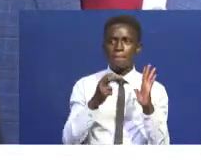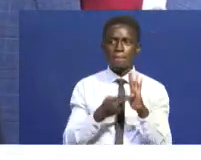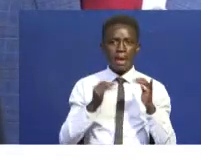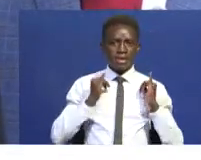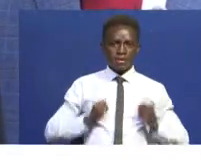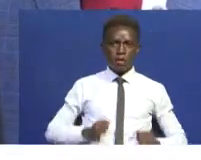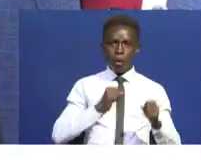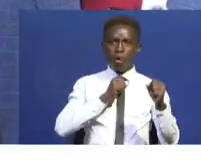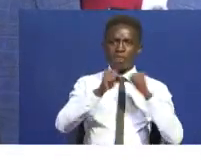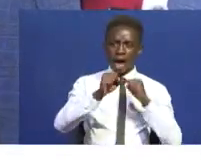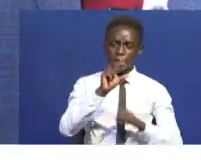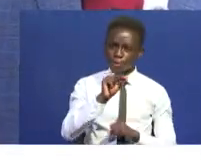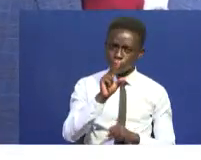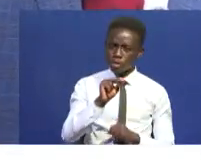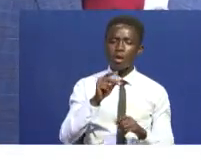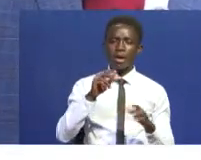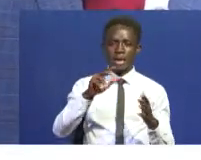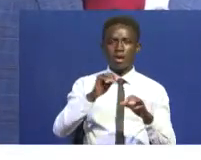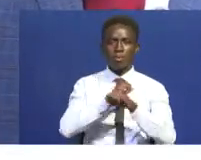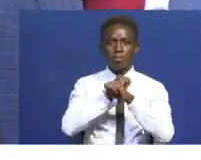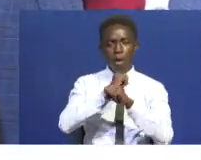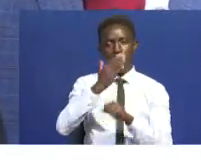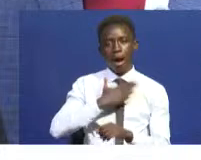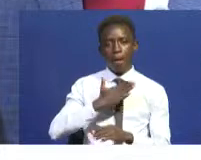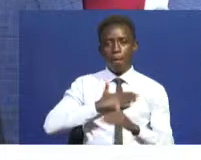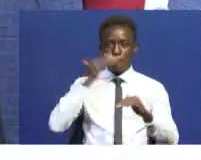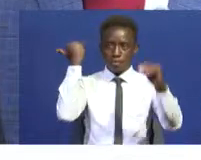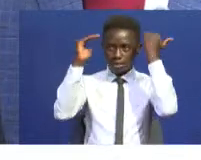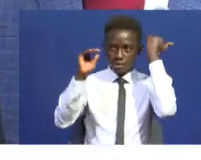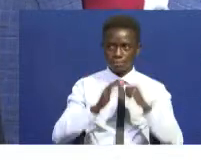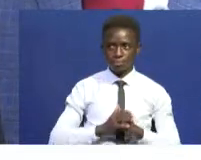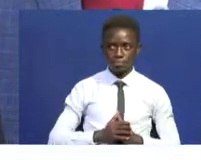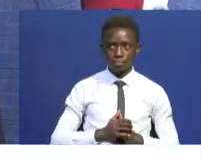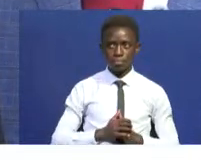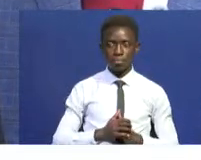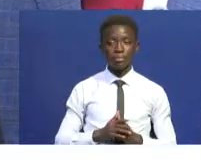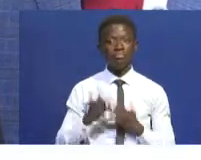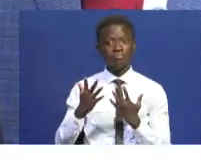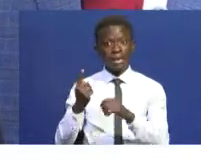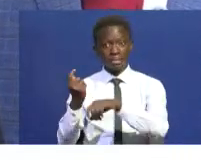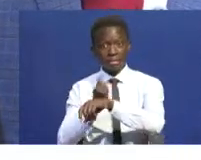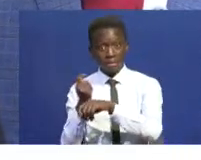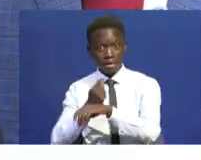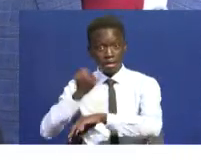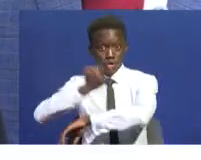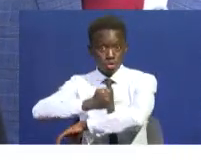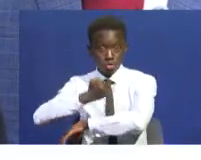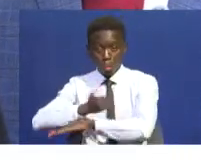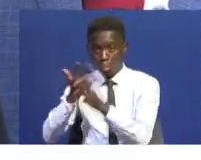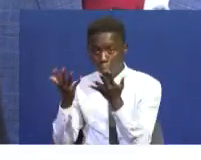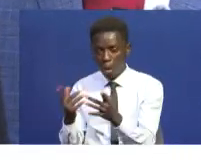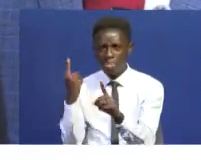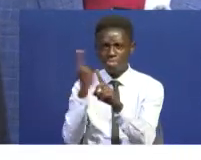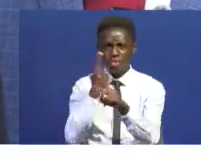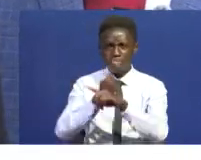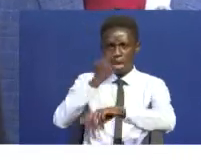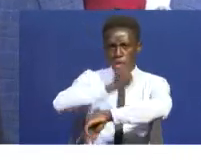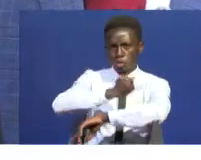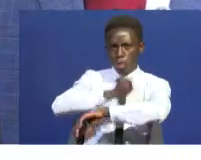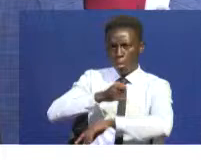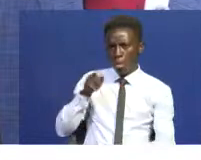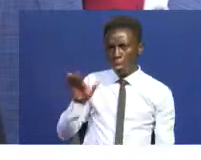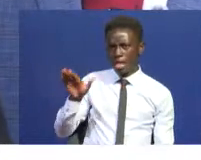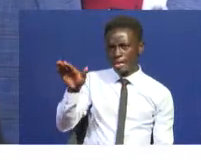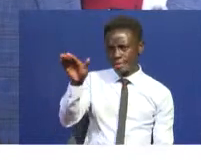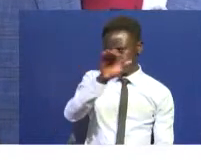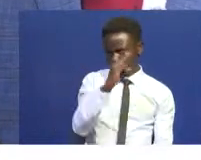has involved the medical officers and for the training institution, the registrars, it means that the